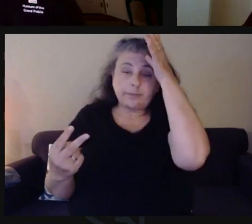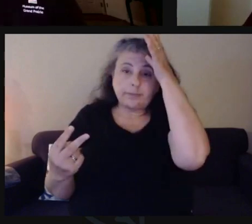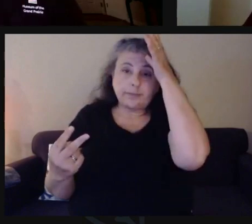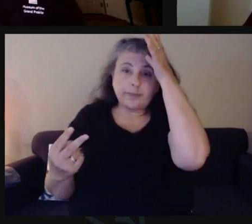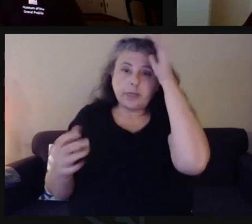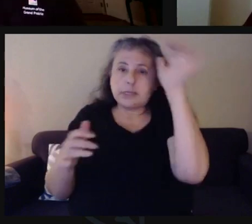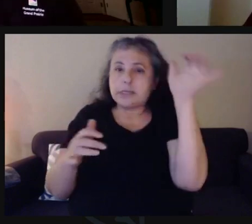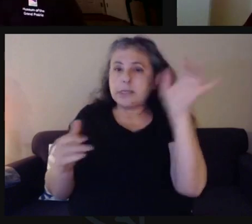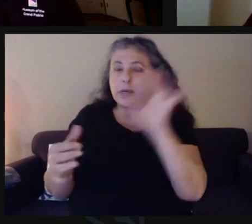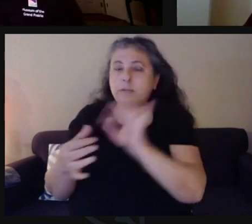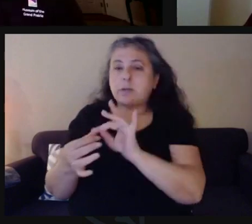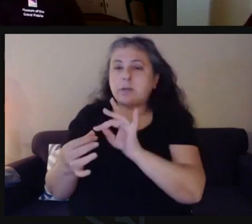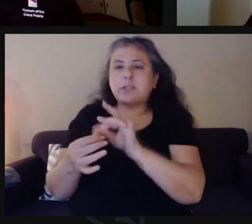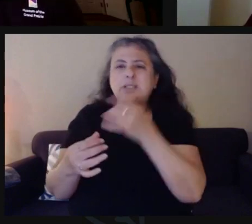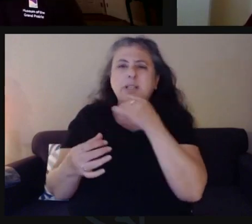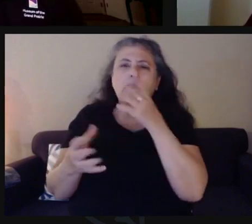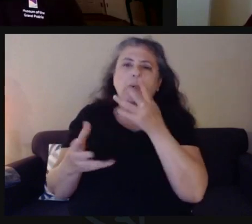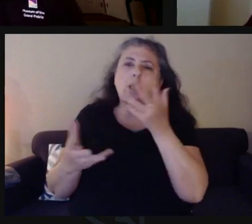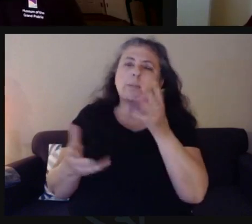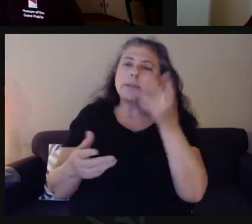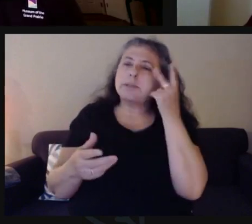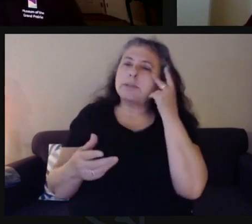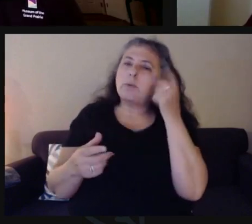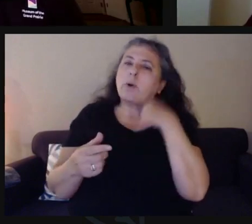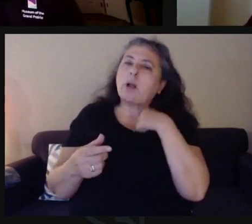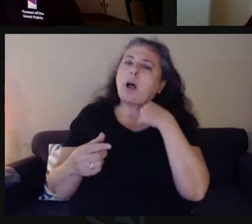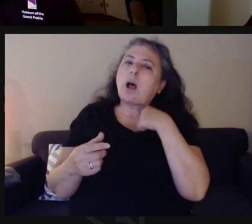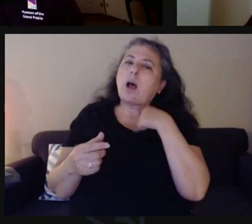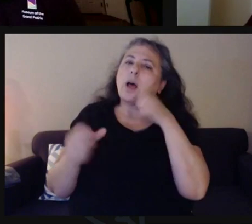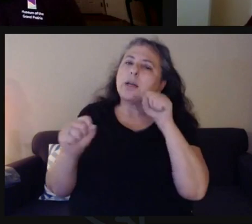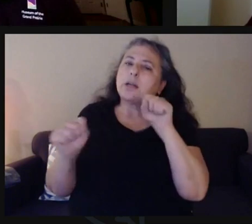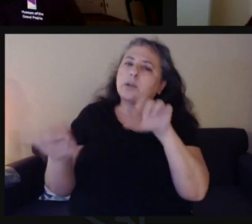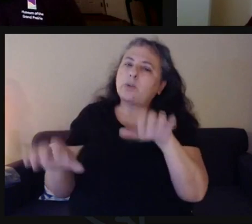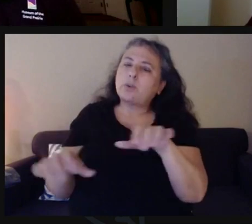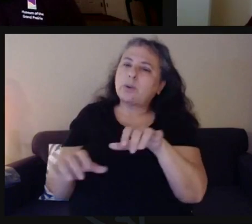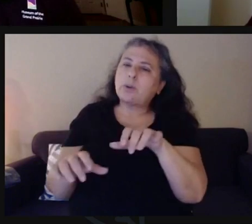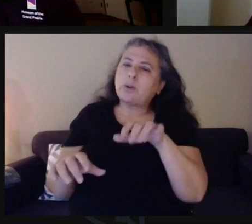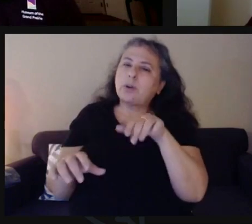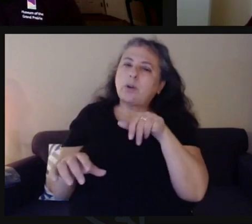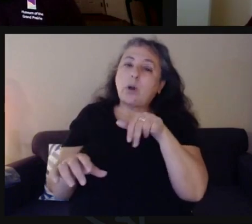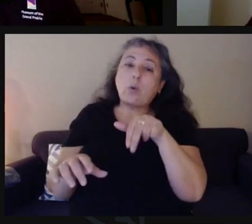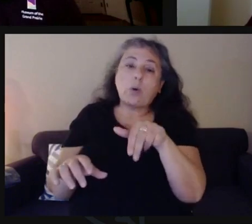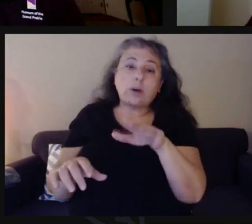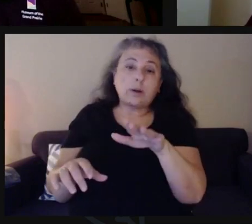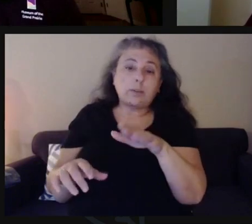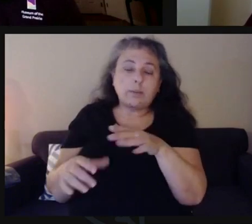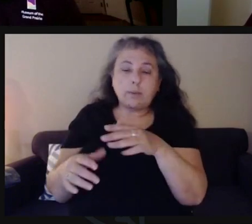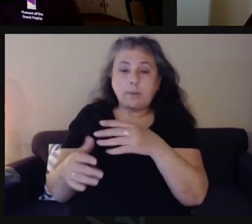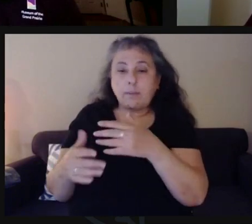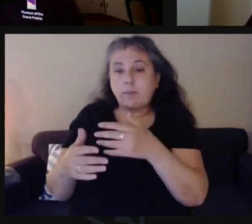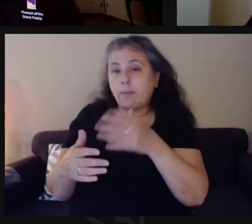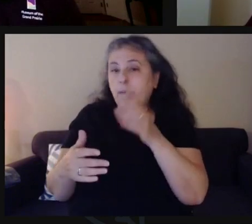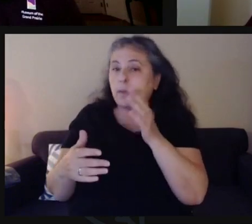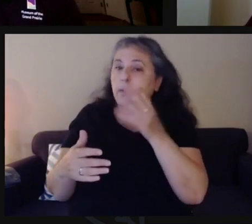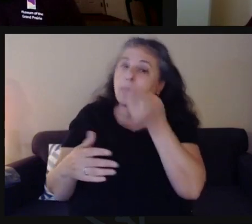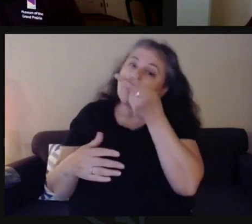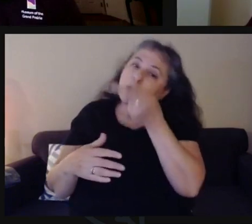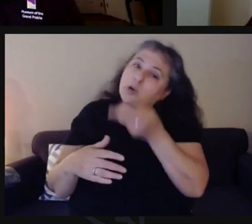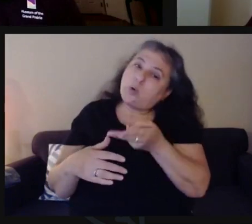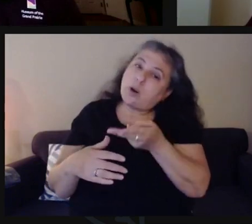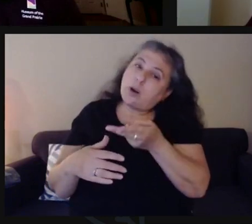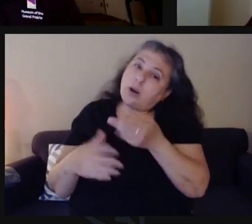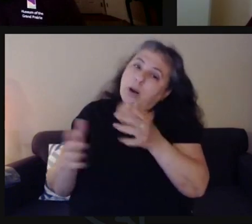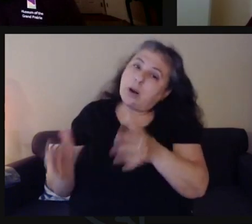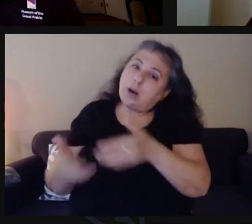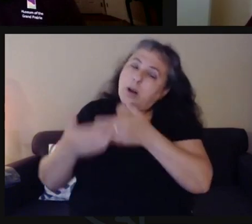same story. And he said, well, let me see what I can do. And he walked over to my little hospital crib, wrapped me up in